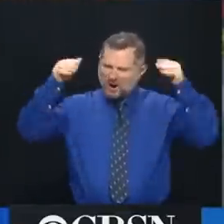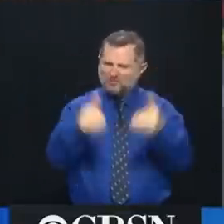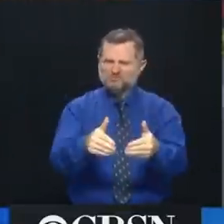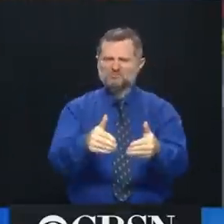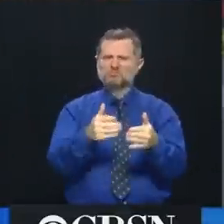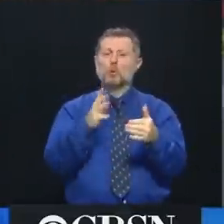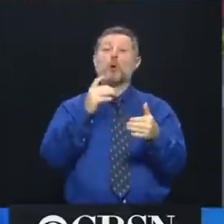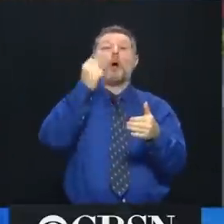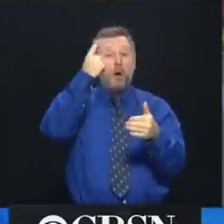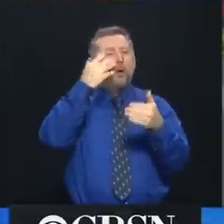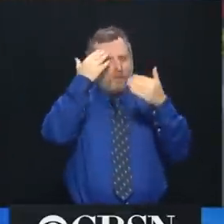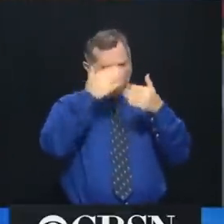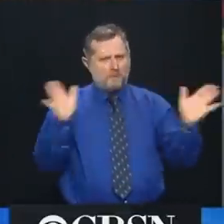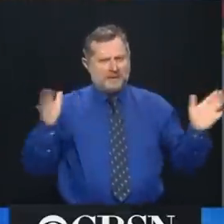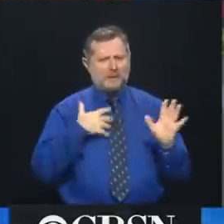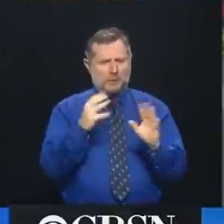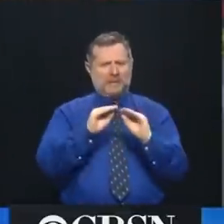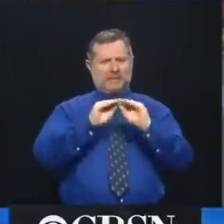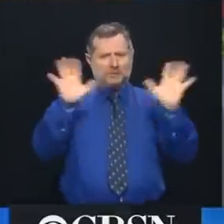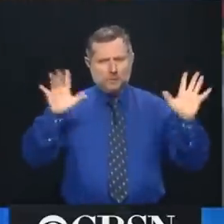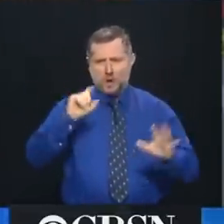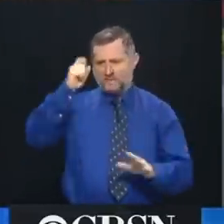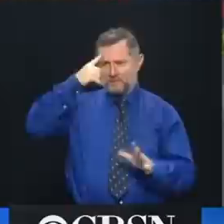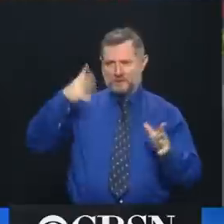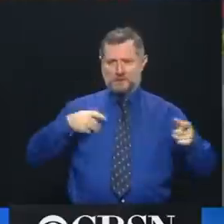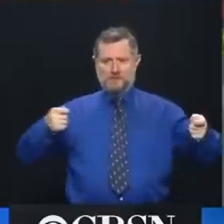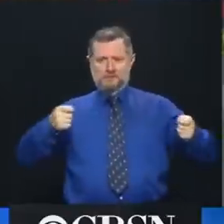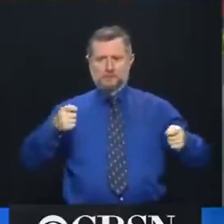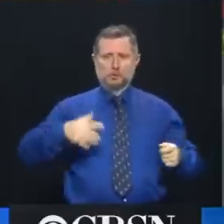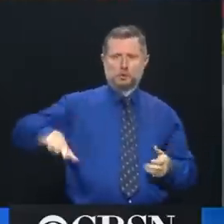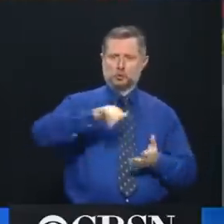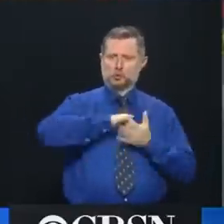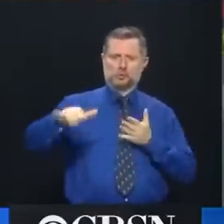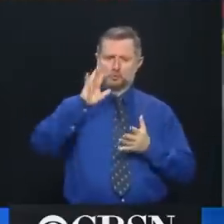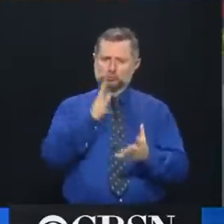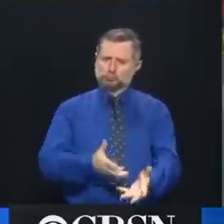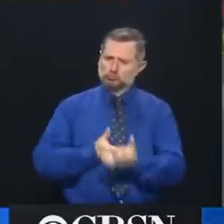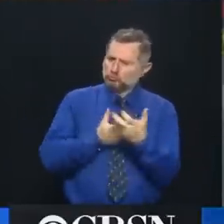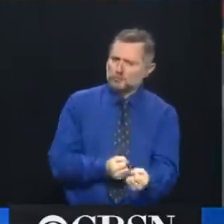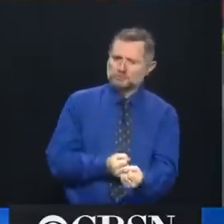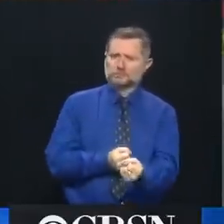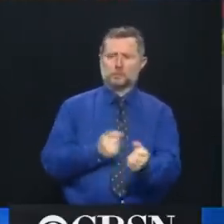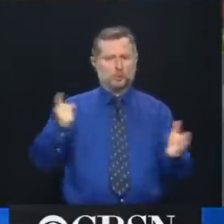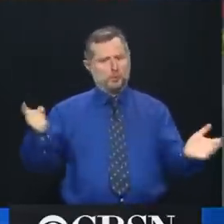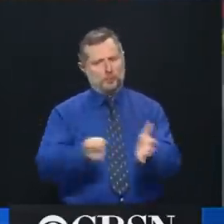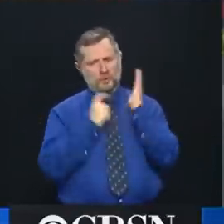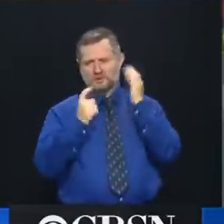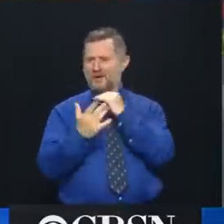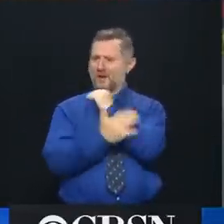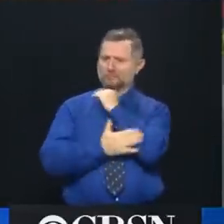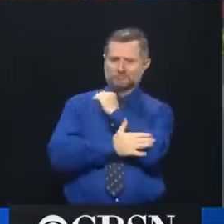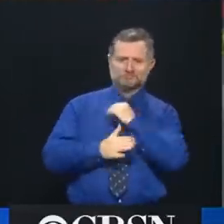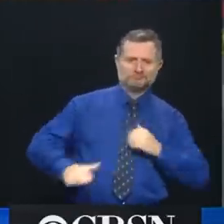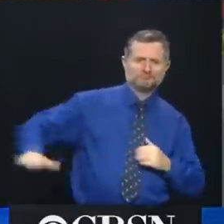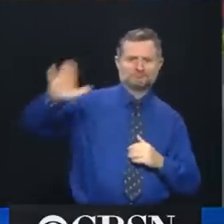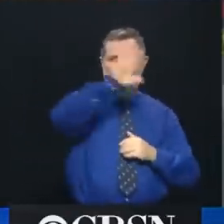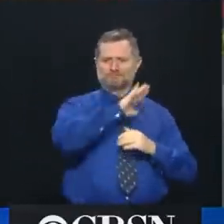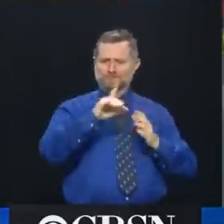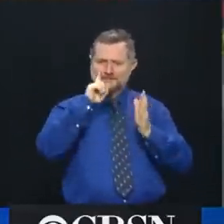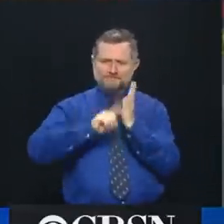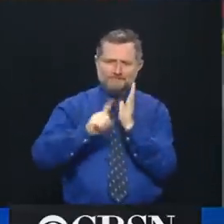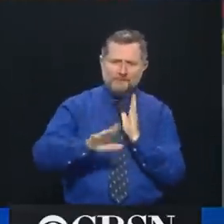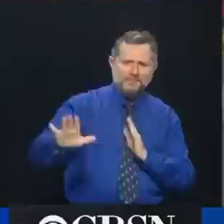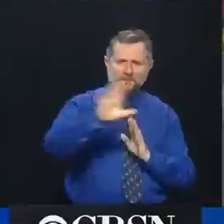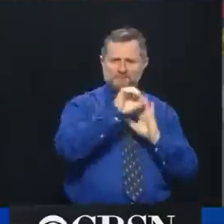governing that new yorkers will trust i will direct state entities to review their compliance with state transparency laws and